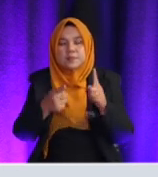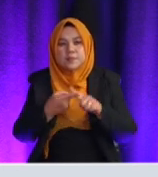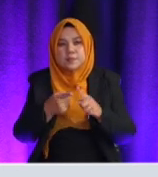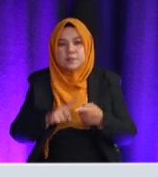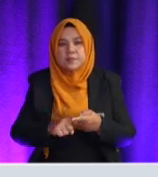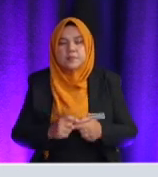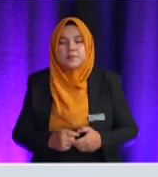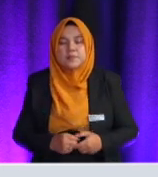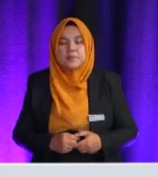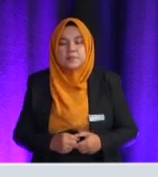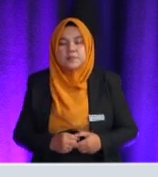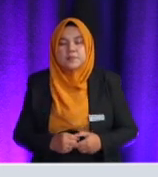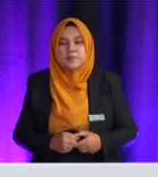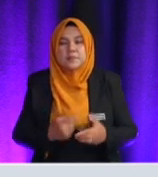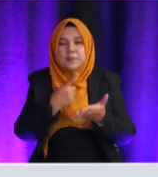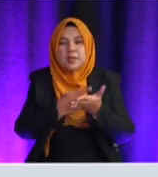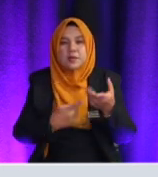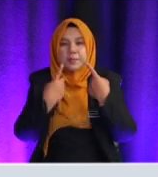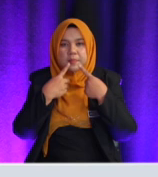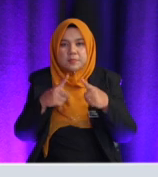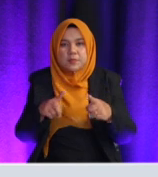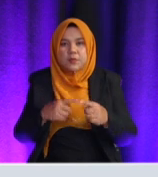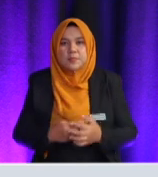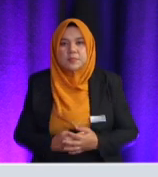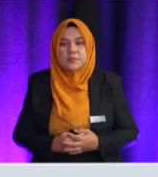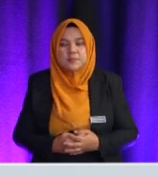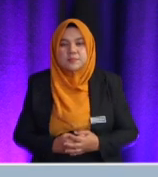So what will be the answer?